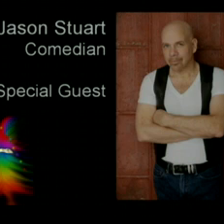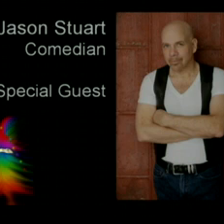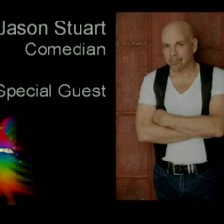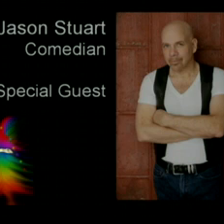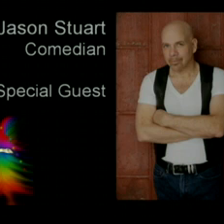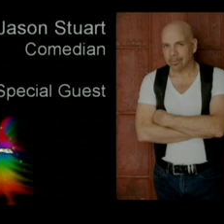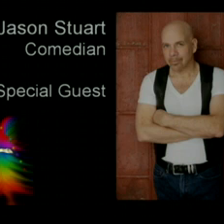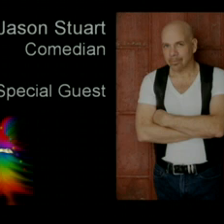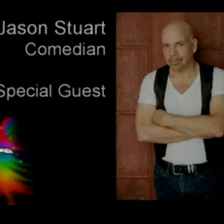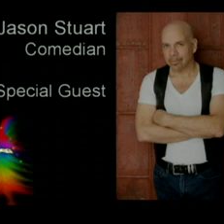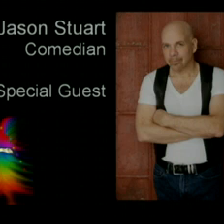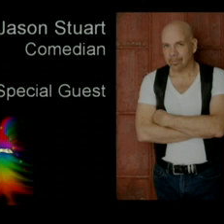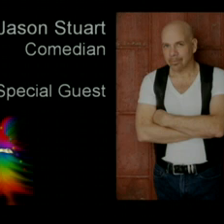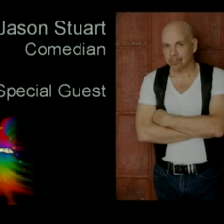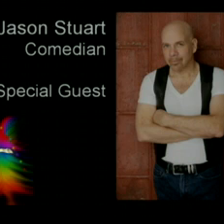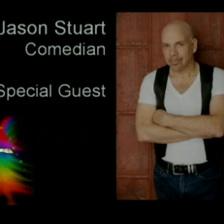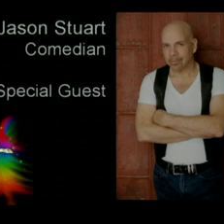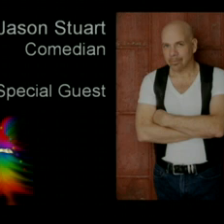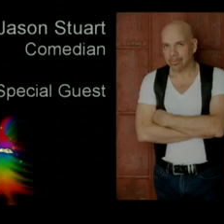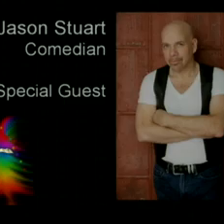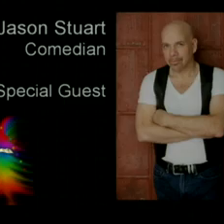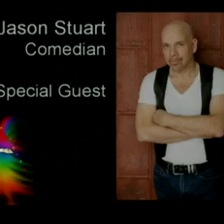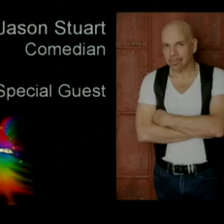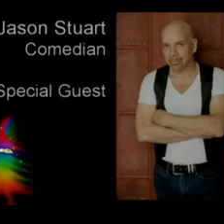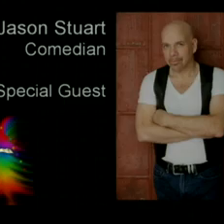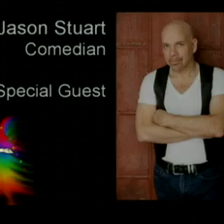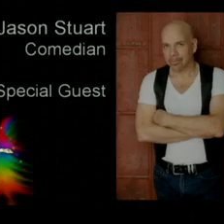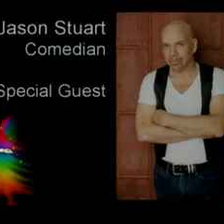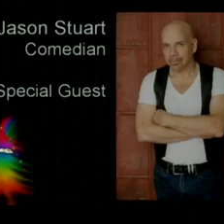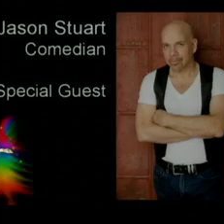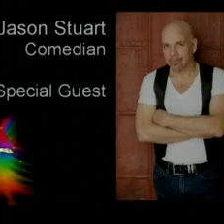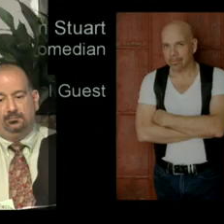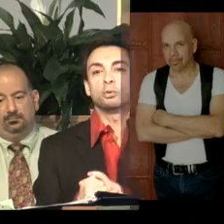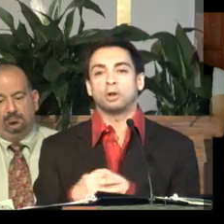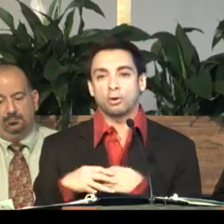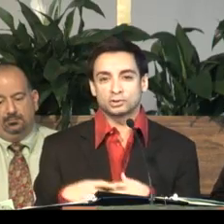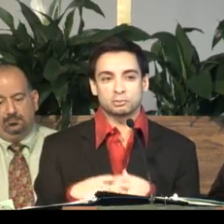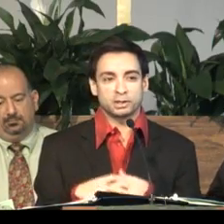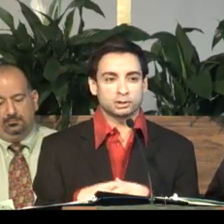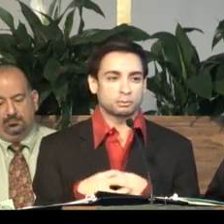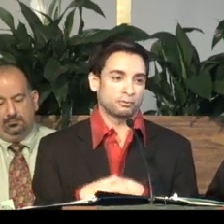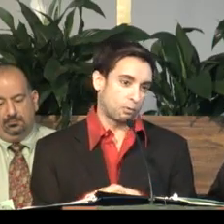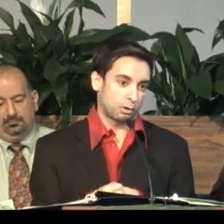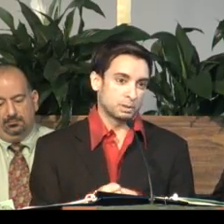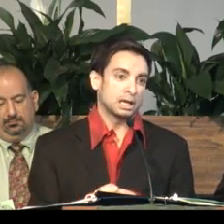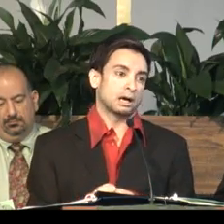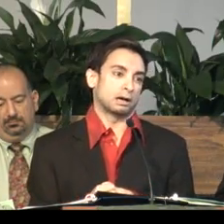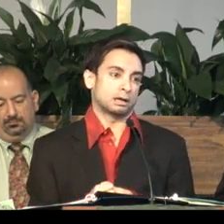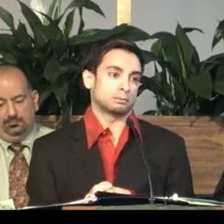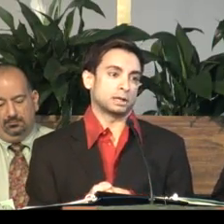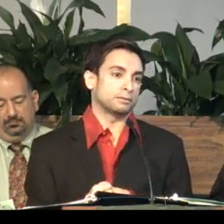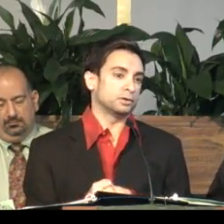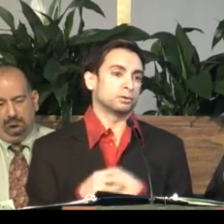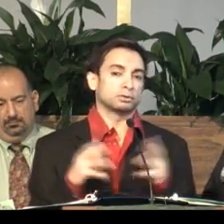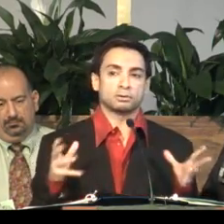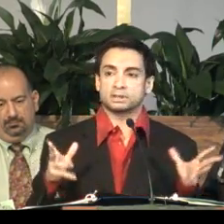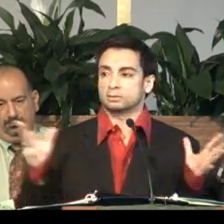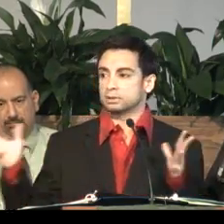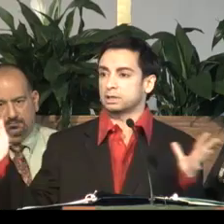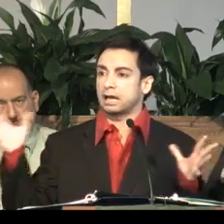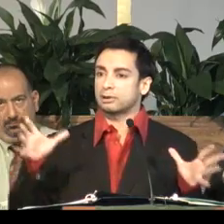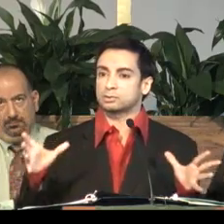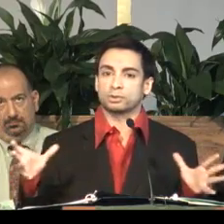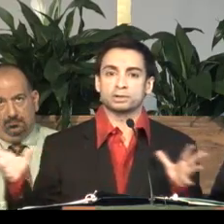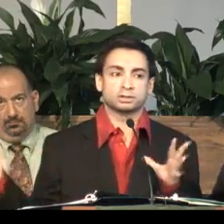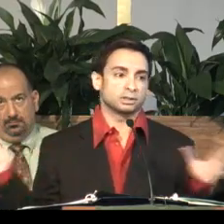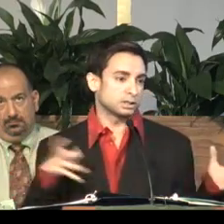the name of Gerard Maxwell of Covenant House. We're working with the kids from Covenant House, who will also be here to perform. If you don't know,